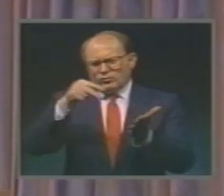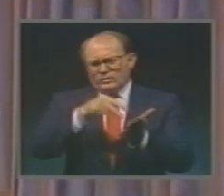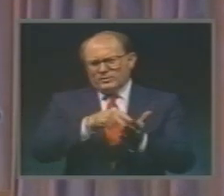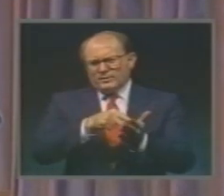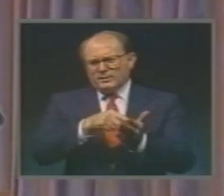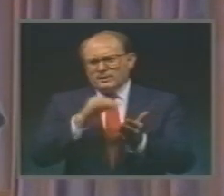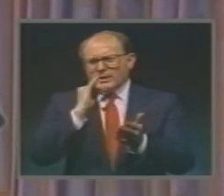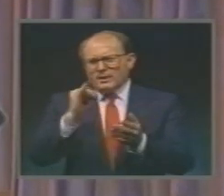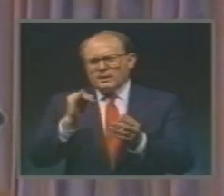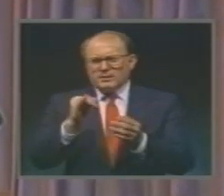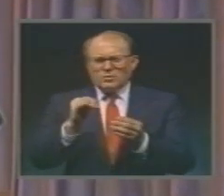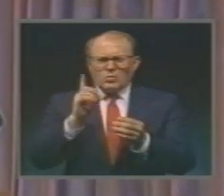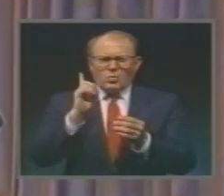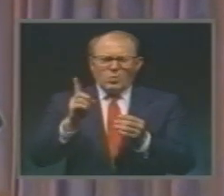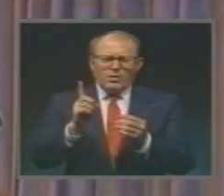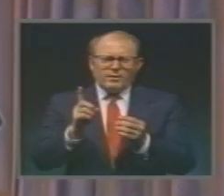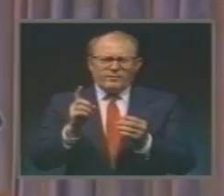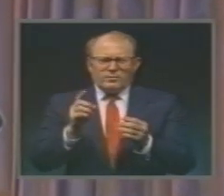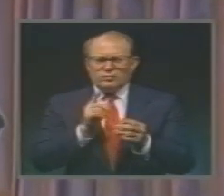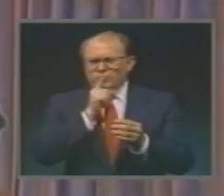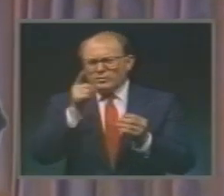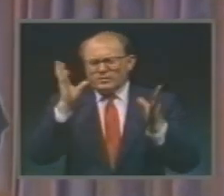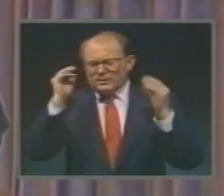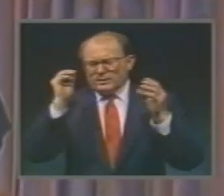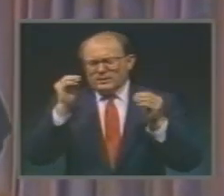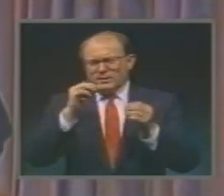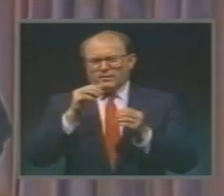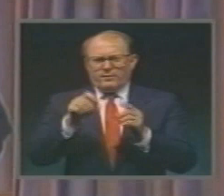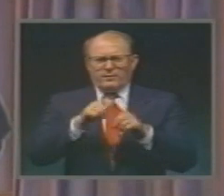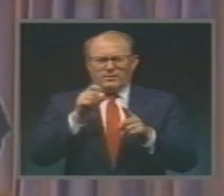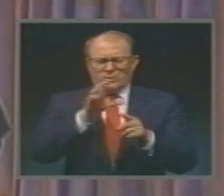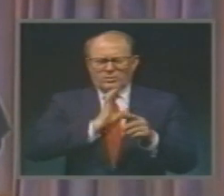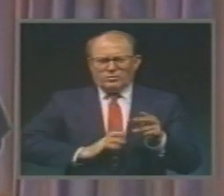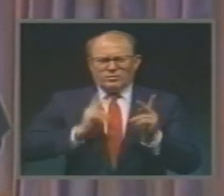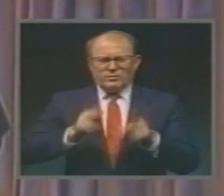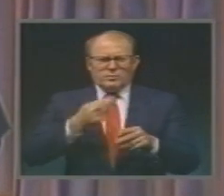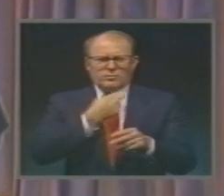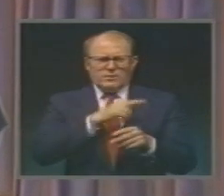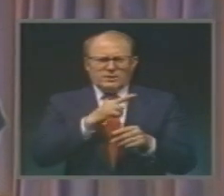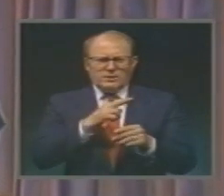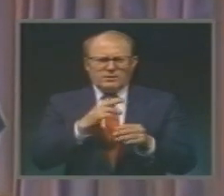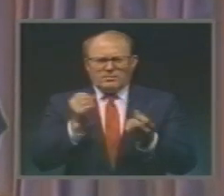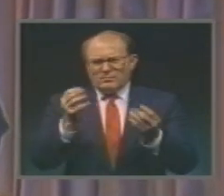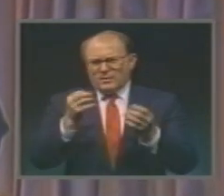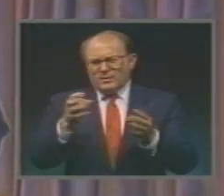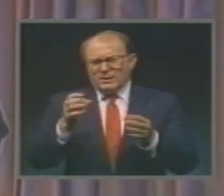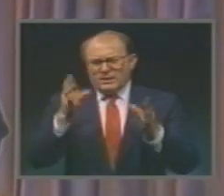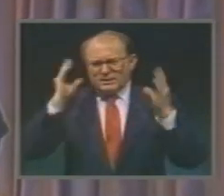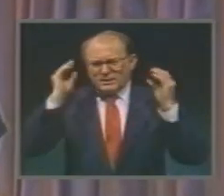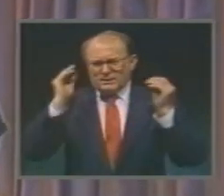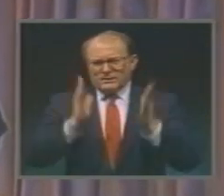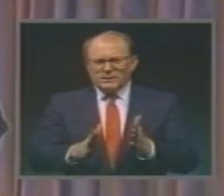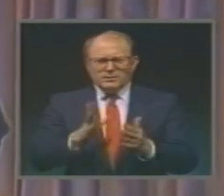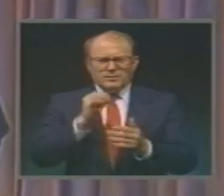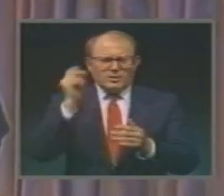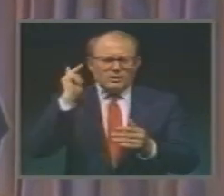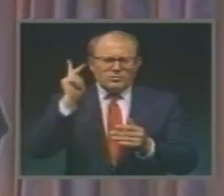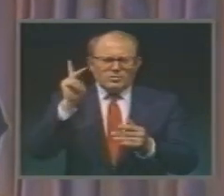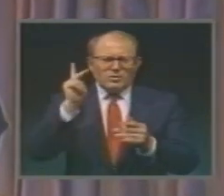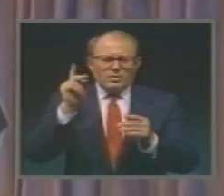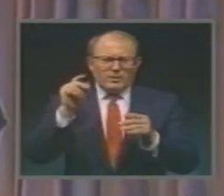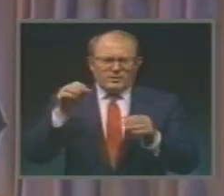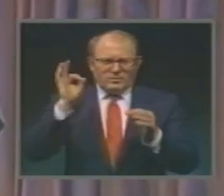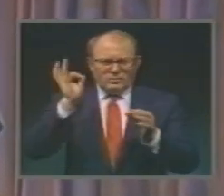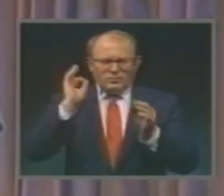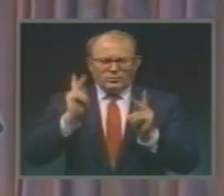as one of the cardinal doctrines of Christianity from the very first day, many modern theologians and even pastors find